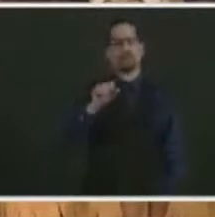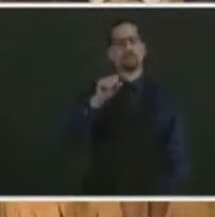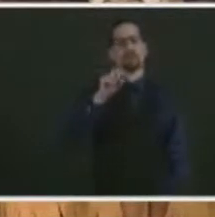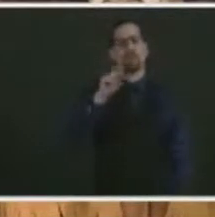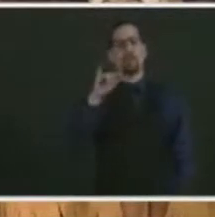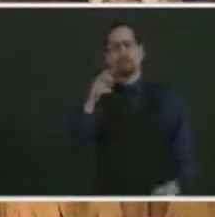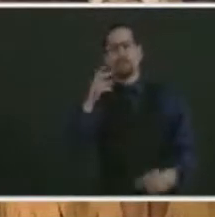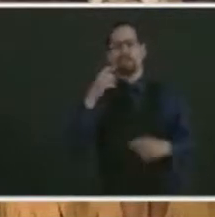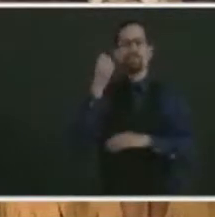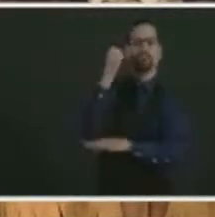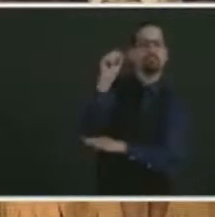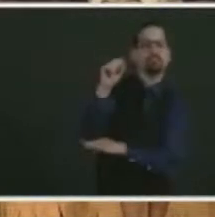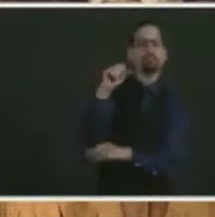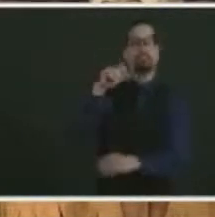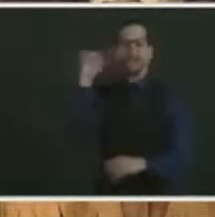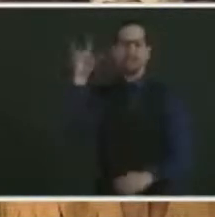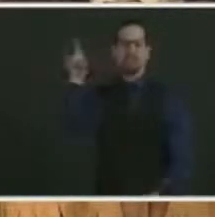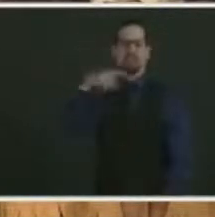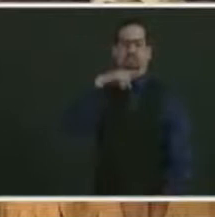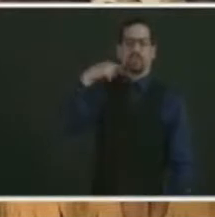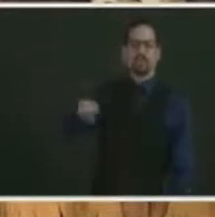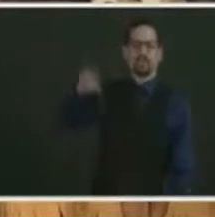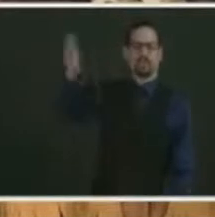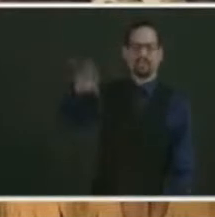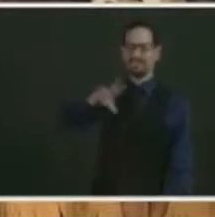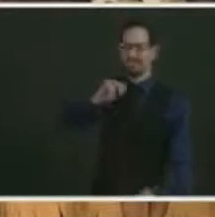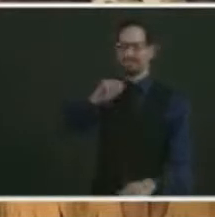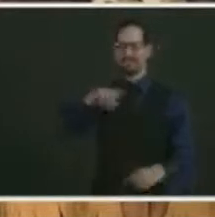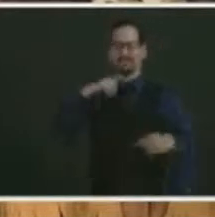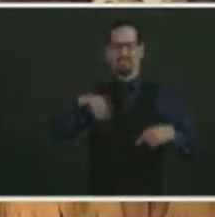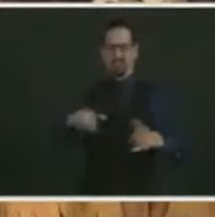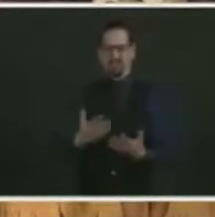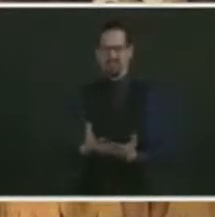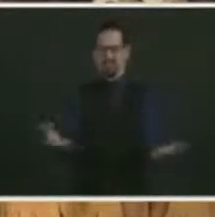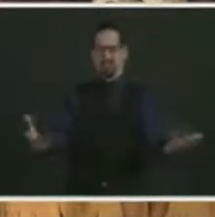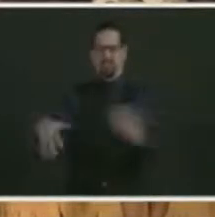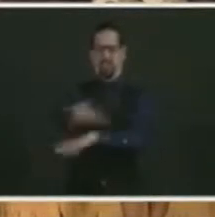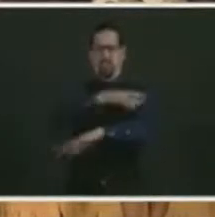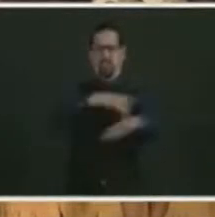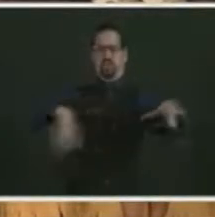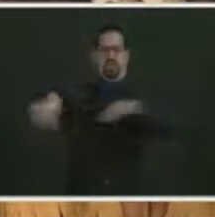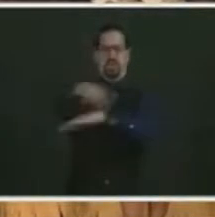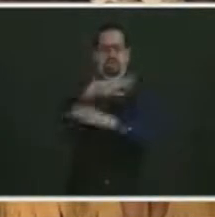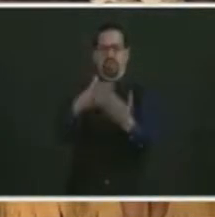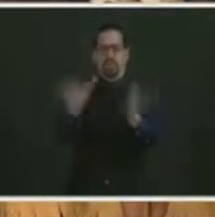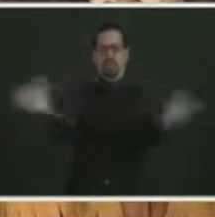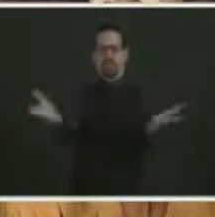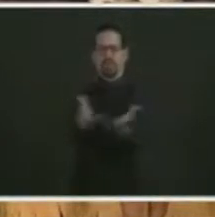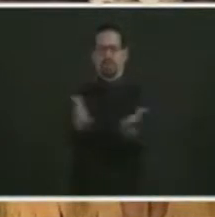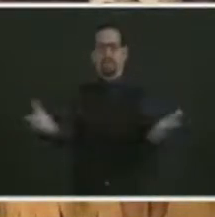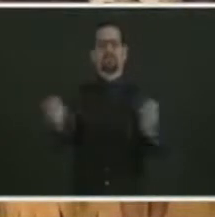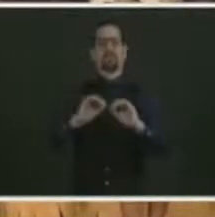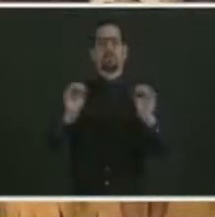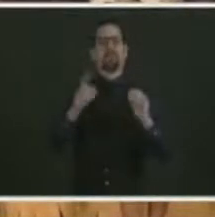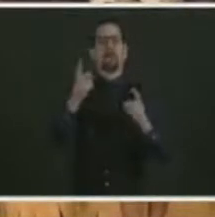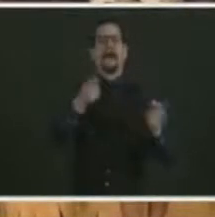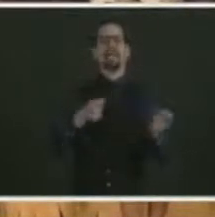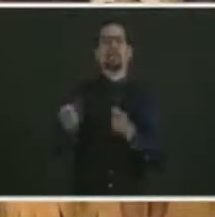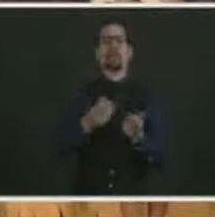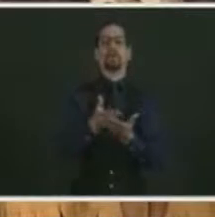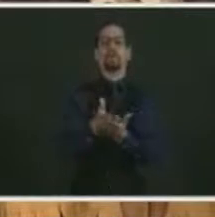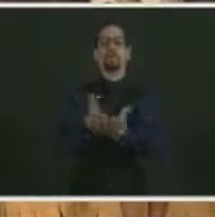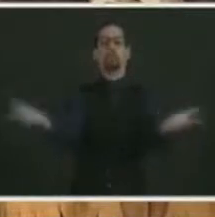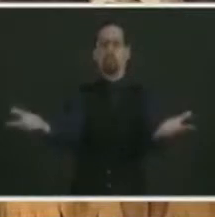behind this. There's no organizer. It's just really angry people who don't know what else to do and are acting harmfully